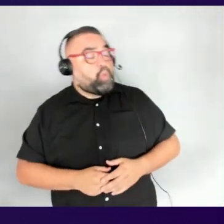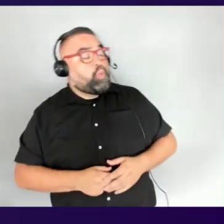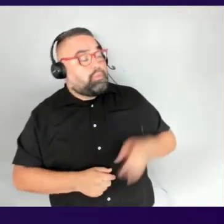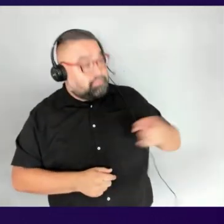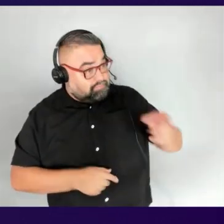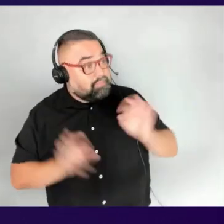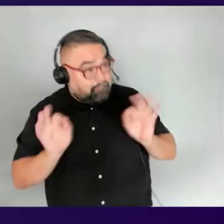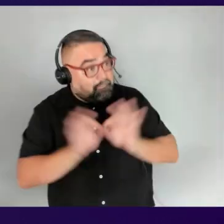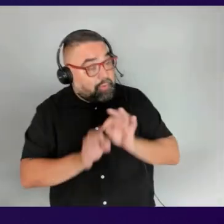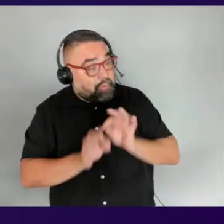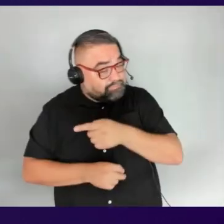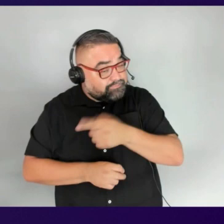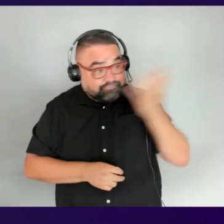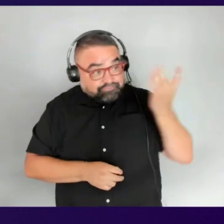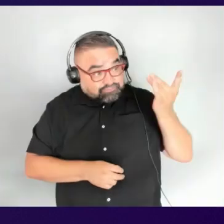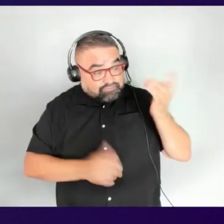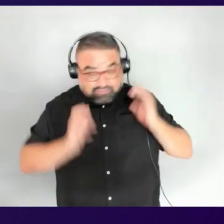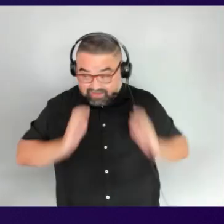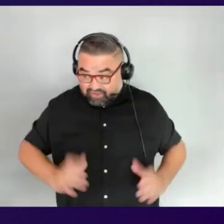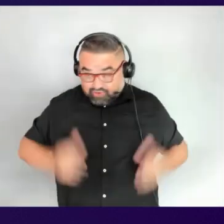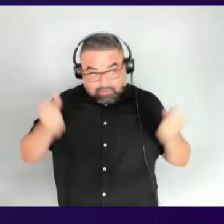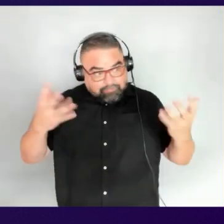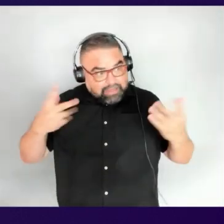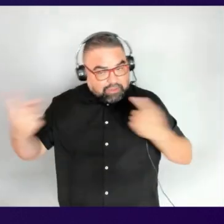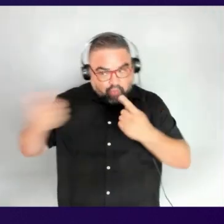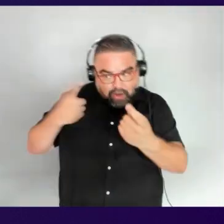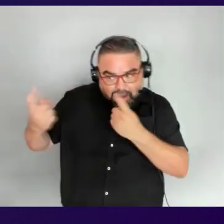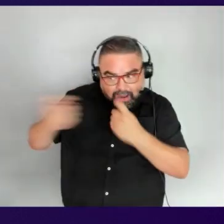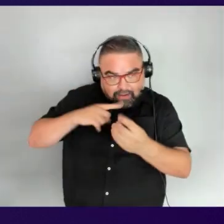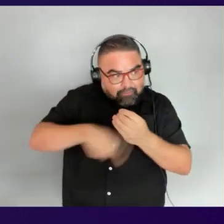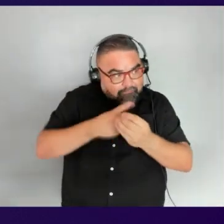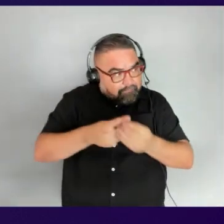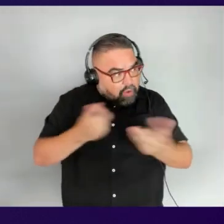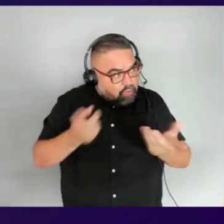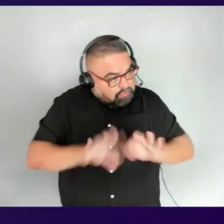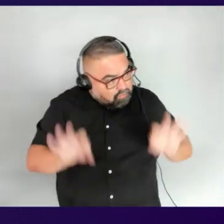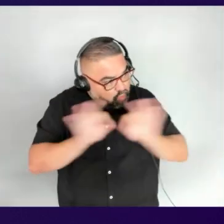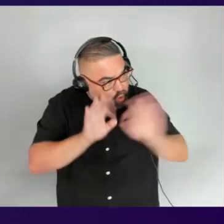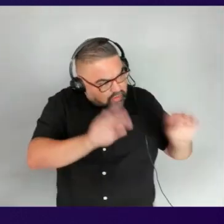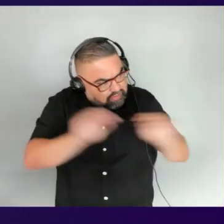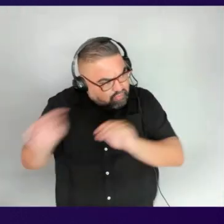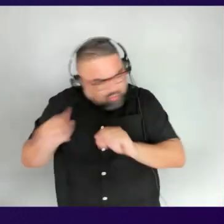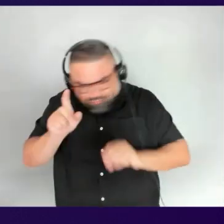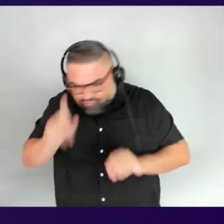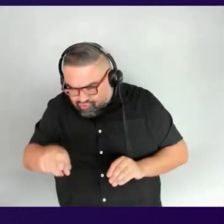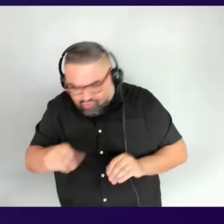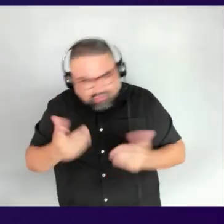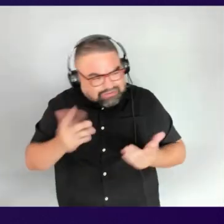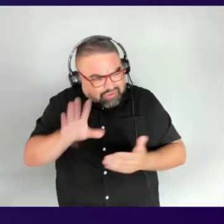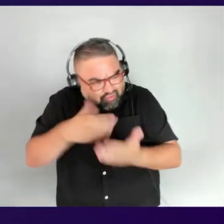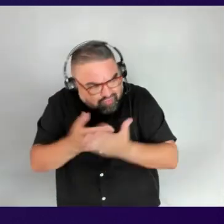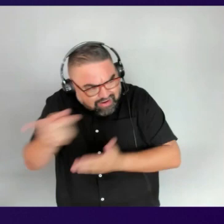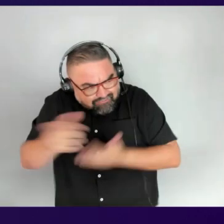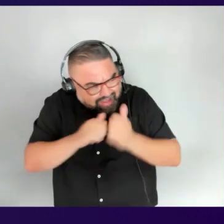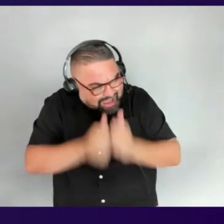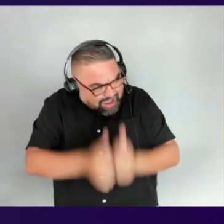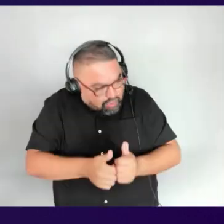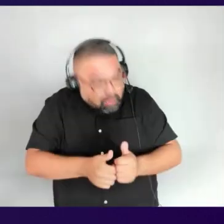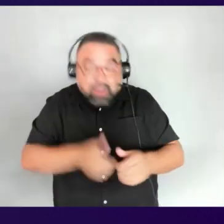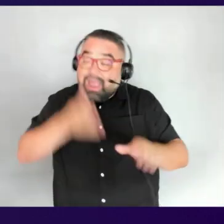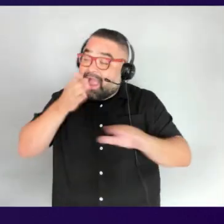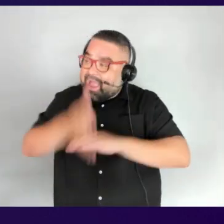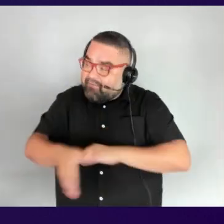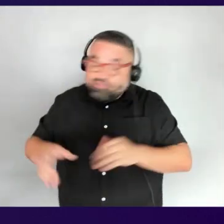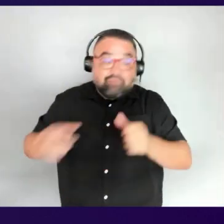because so many customers, I think, have a lot of questions about, is the move worth it? How do I get there? It's once you can get past that initial